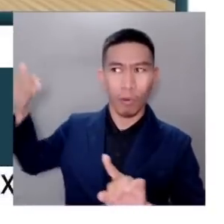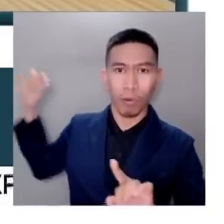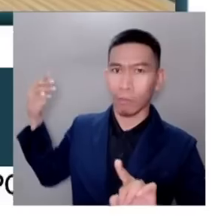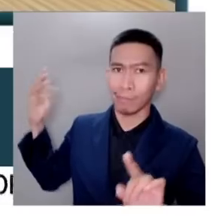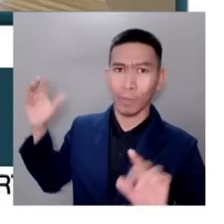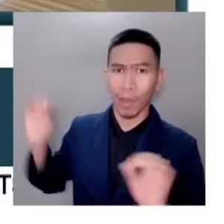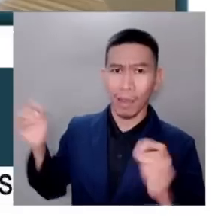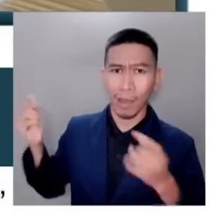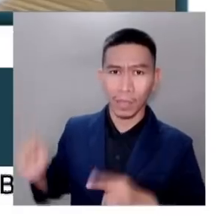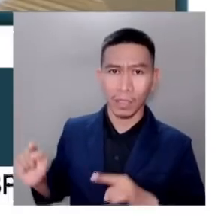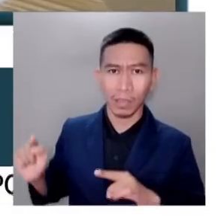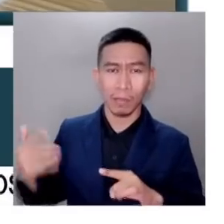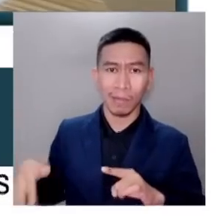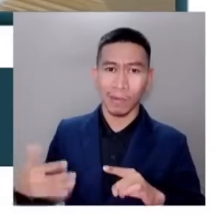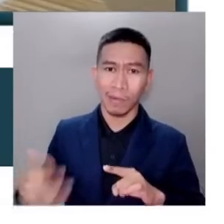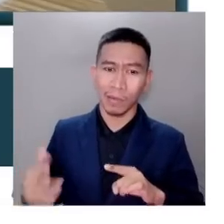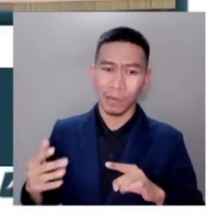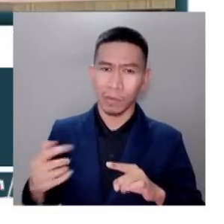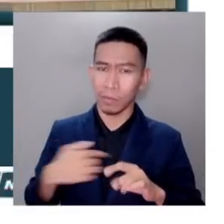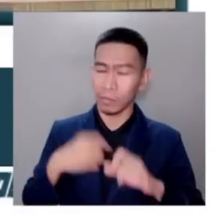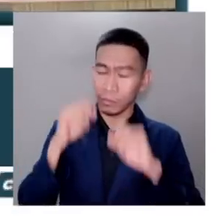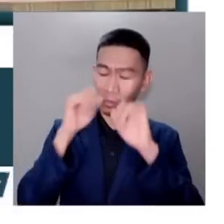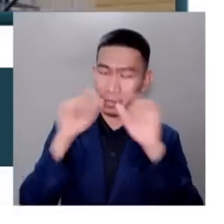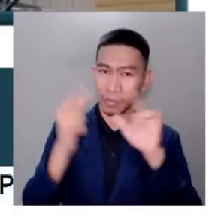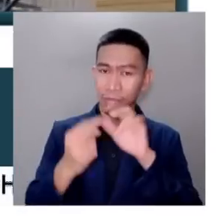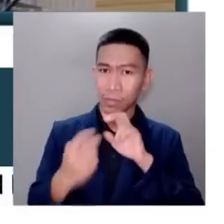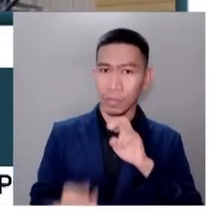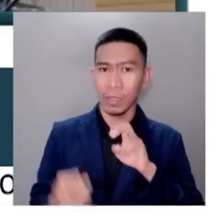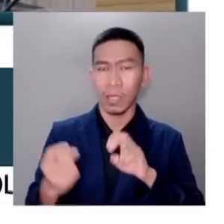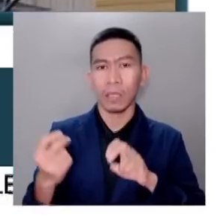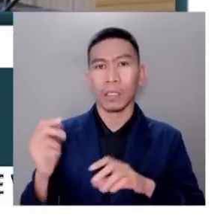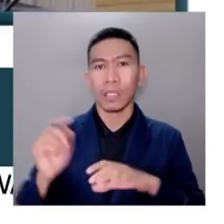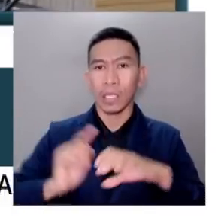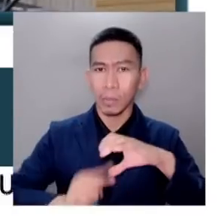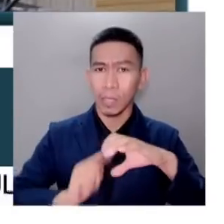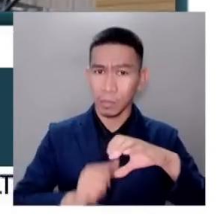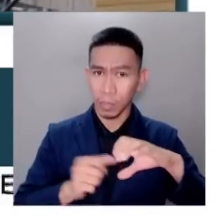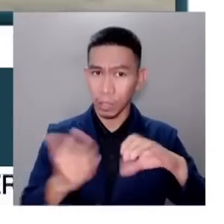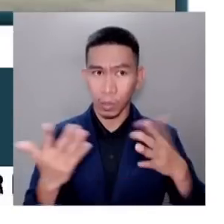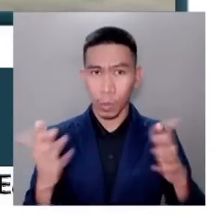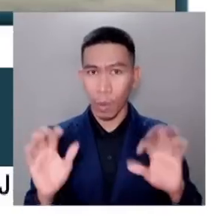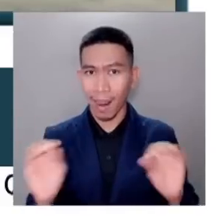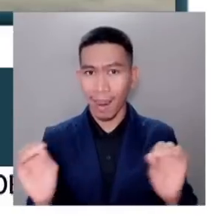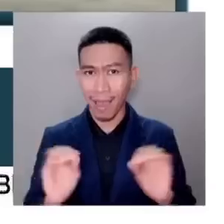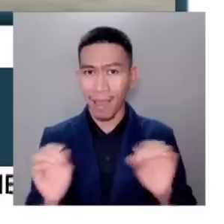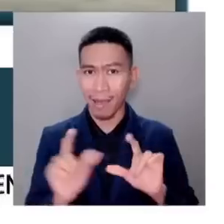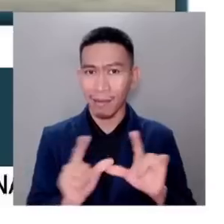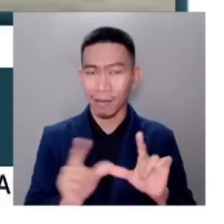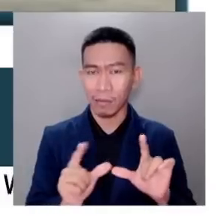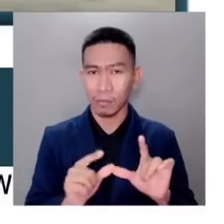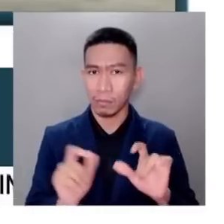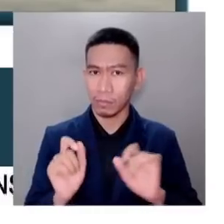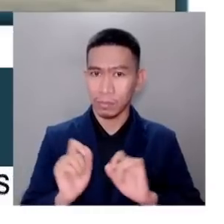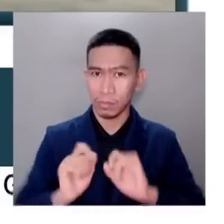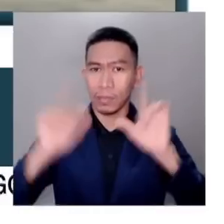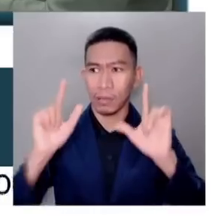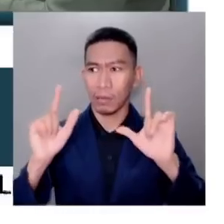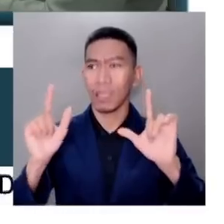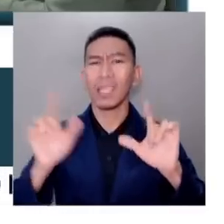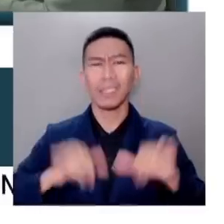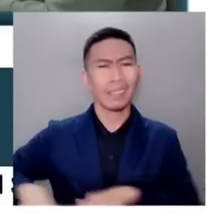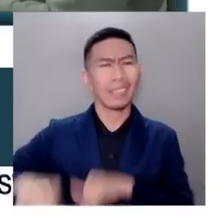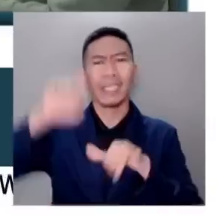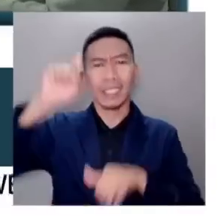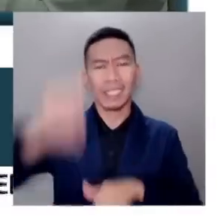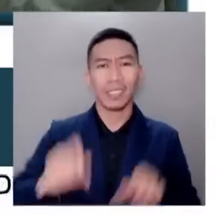normalized. I'm shocked ABS-CBN has no franchise. That's shocking, and we all should be shocked.